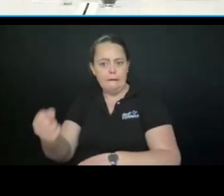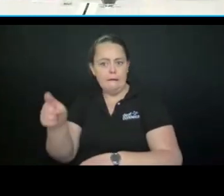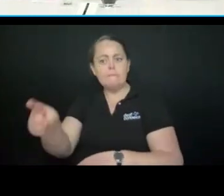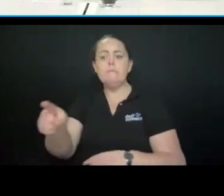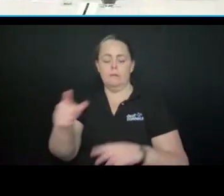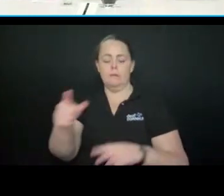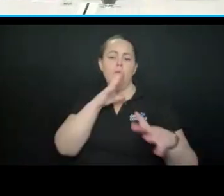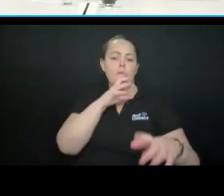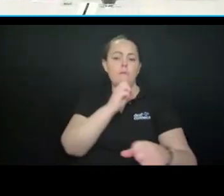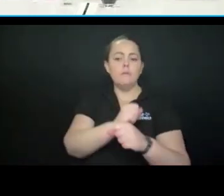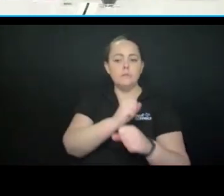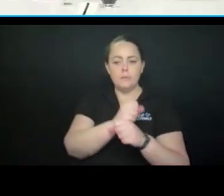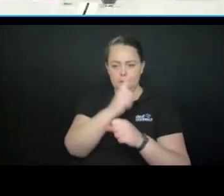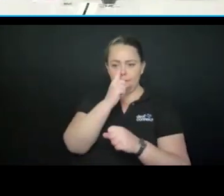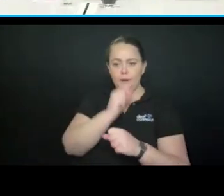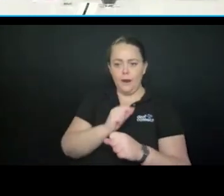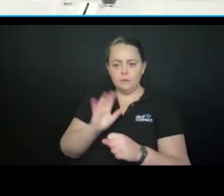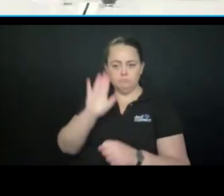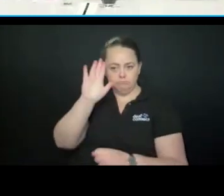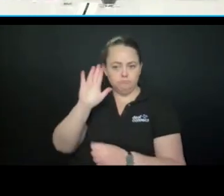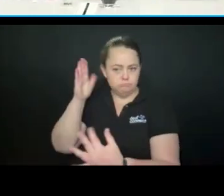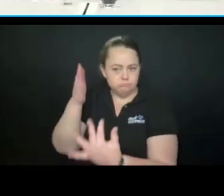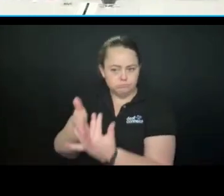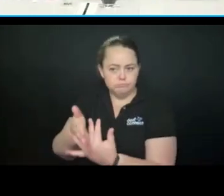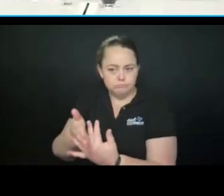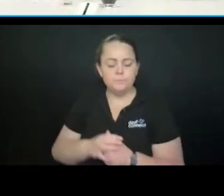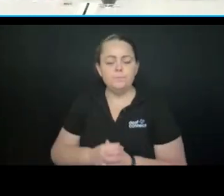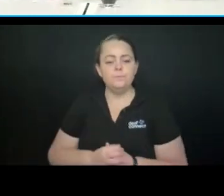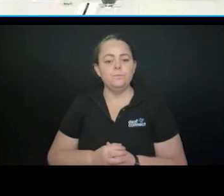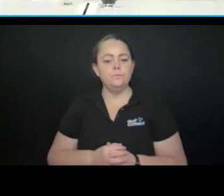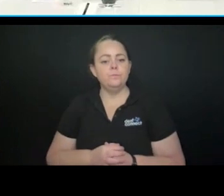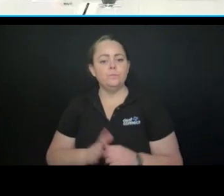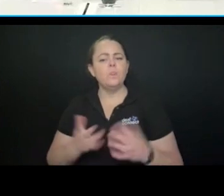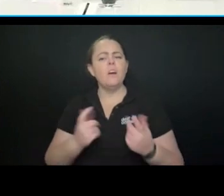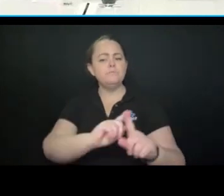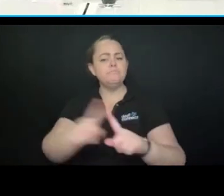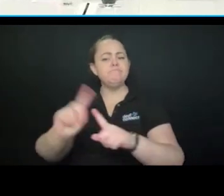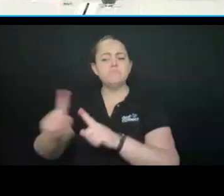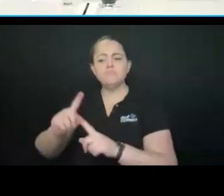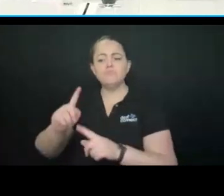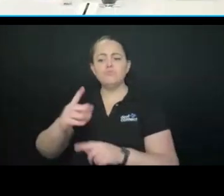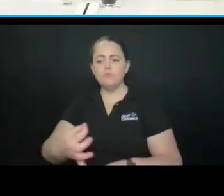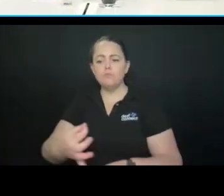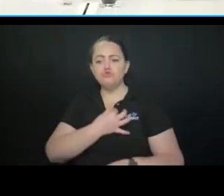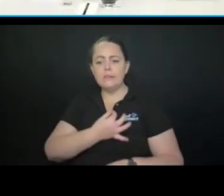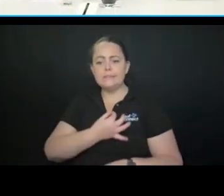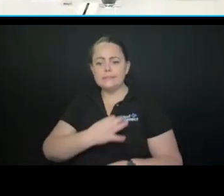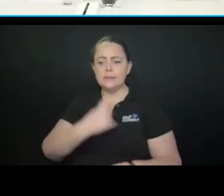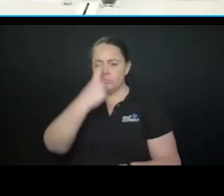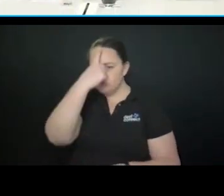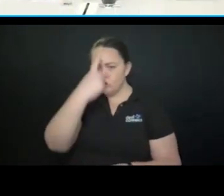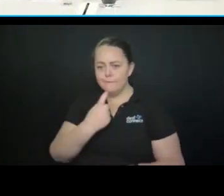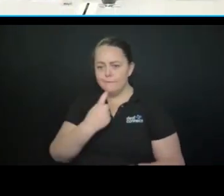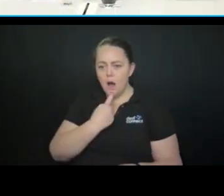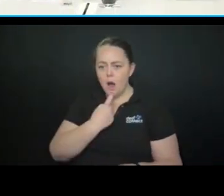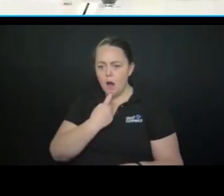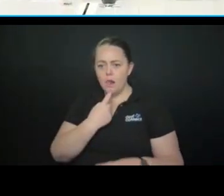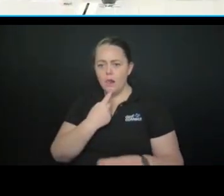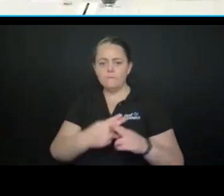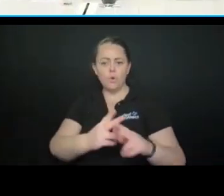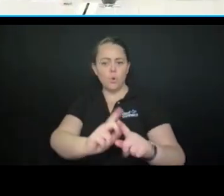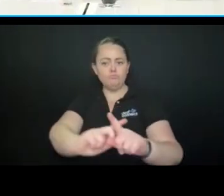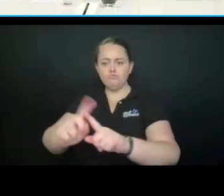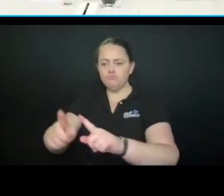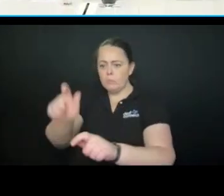and data informs the Commission's risk profiling of providers and the prioritisation and the scope of